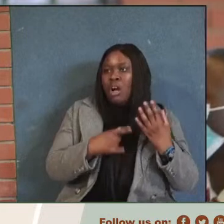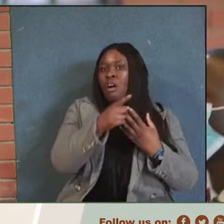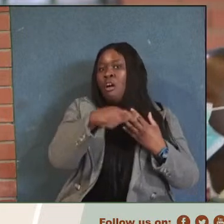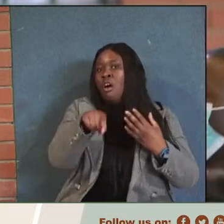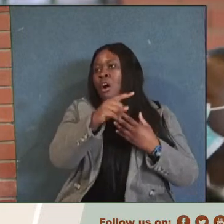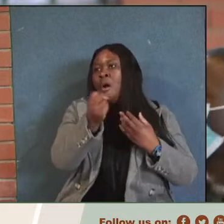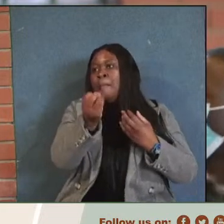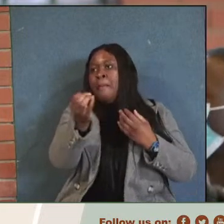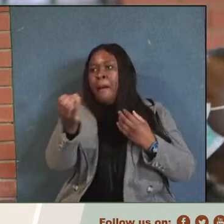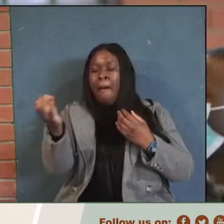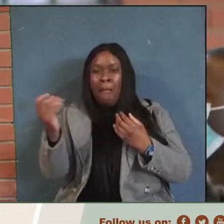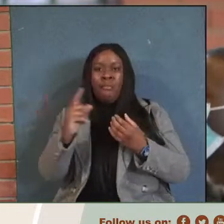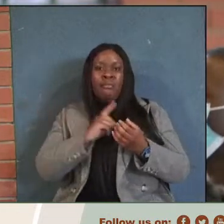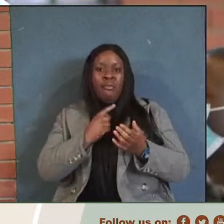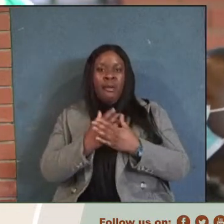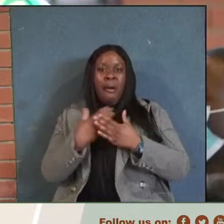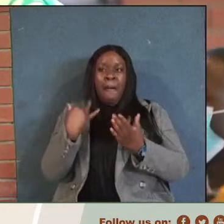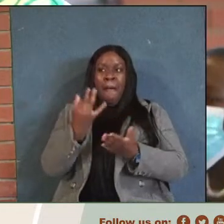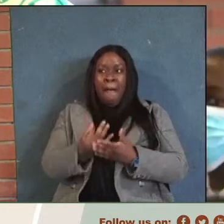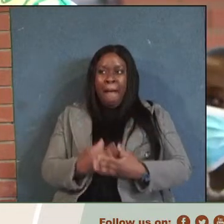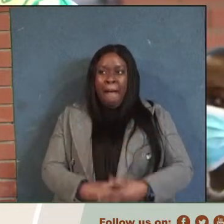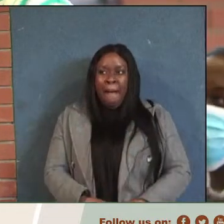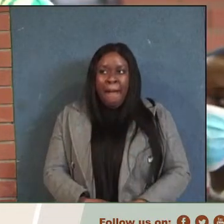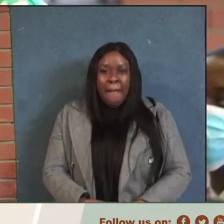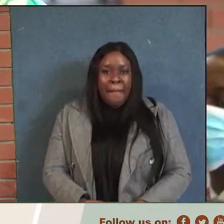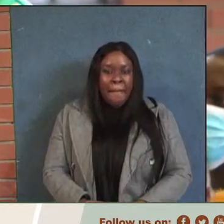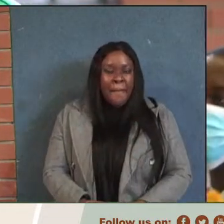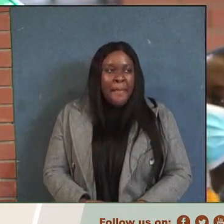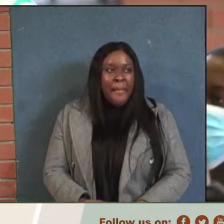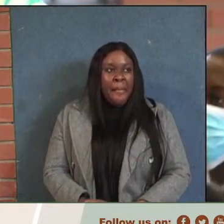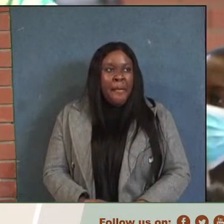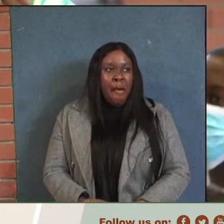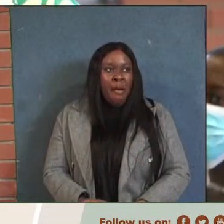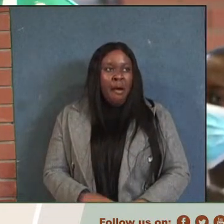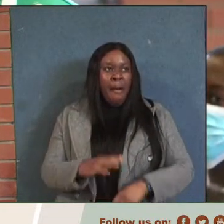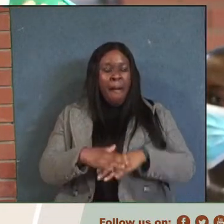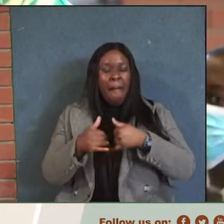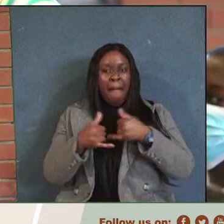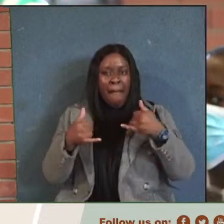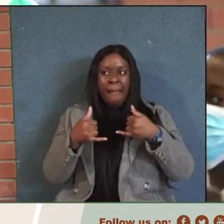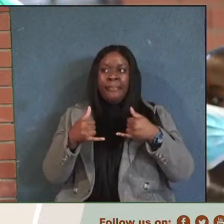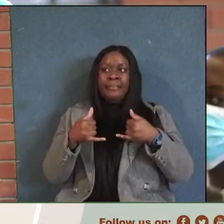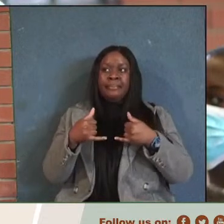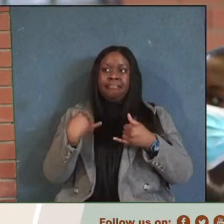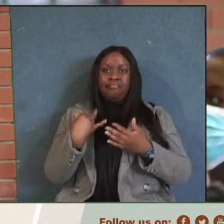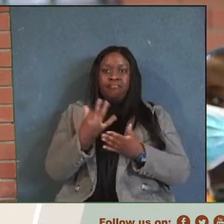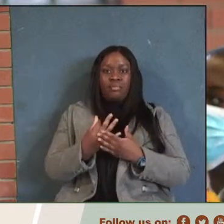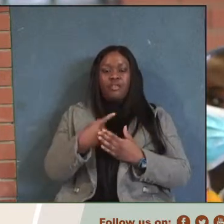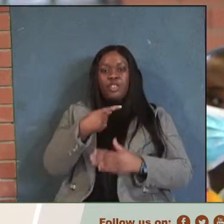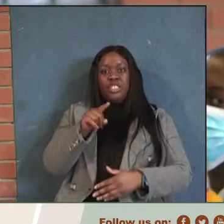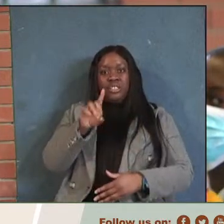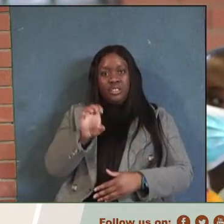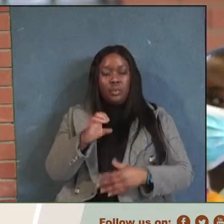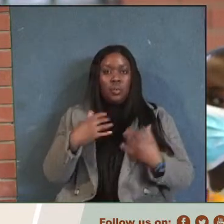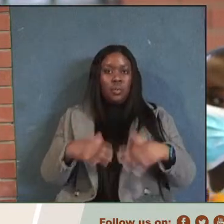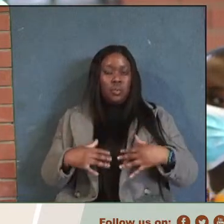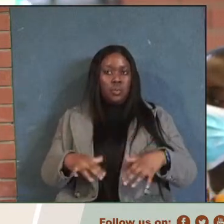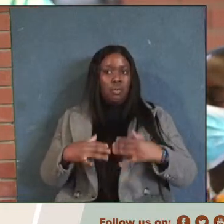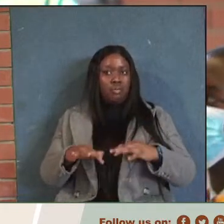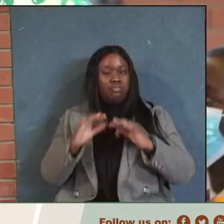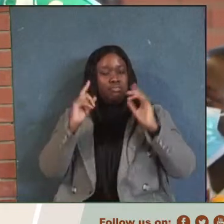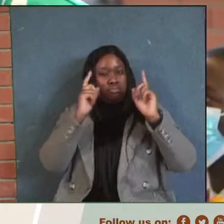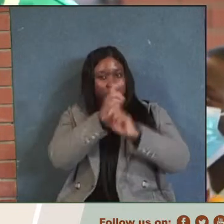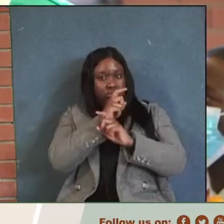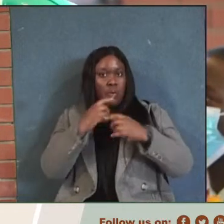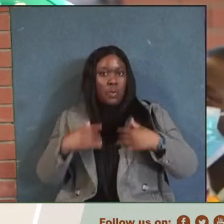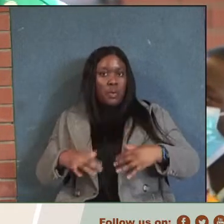The GDE online application reveals a complex and multifaceted landscape, while the application offers a range